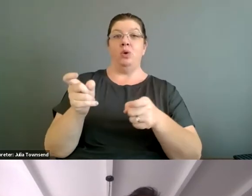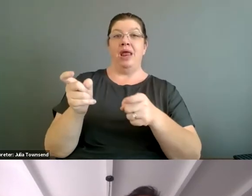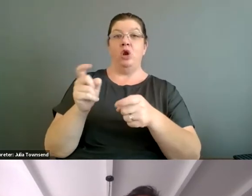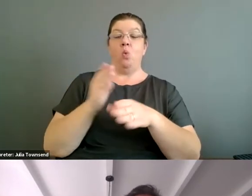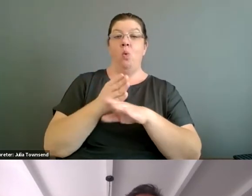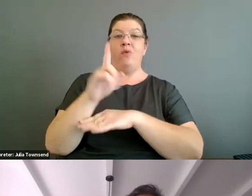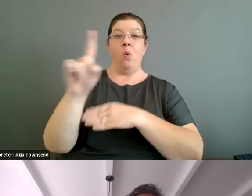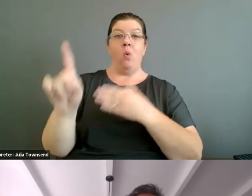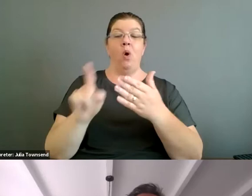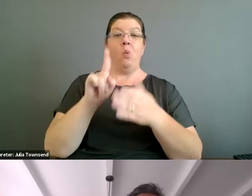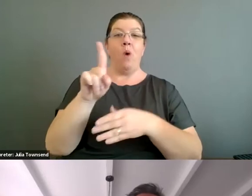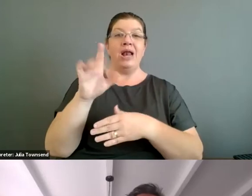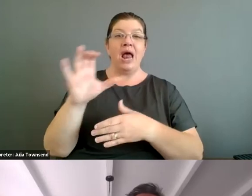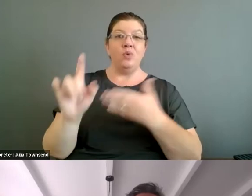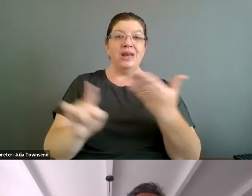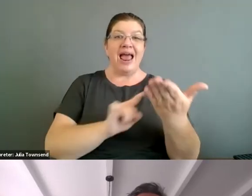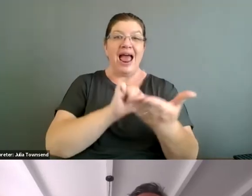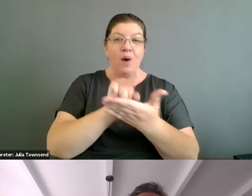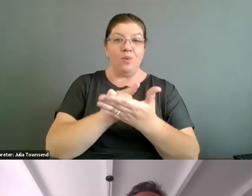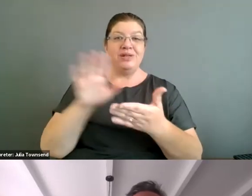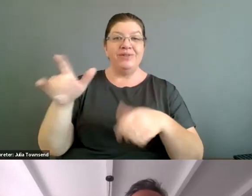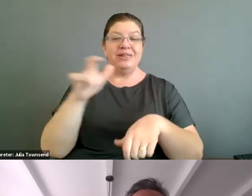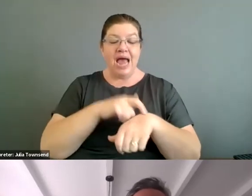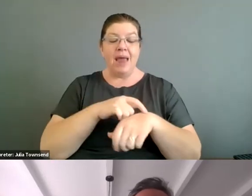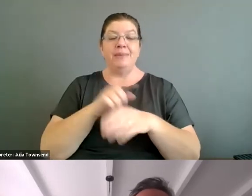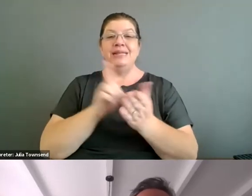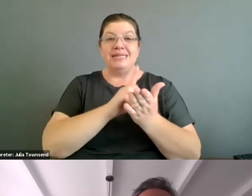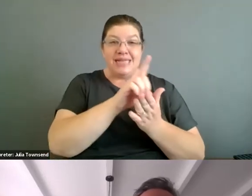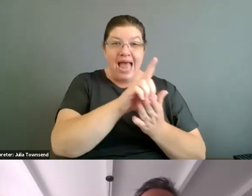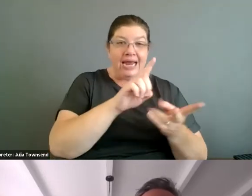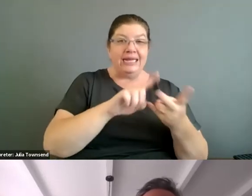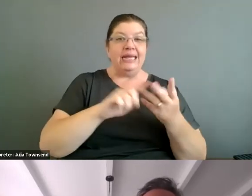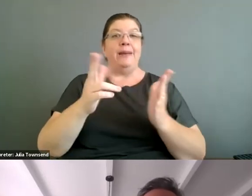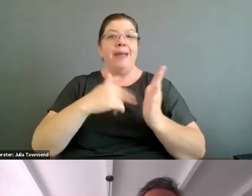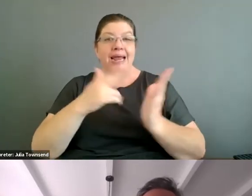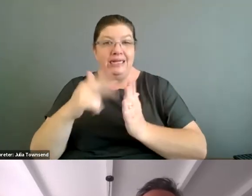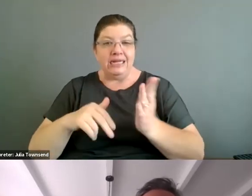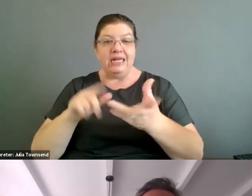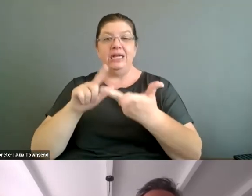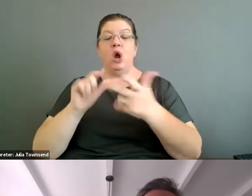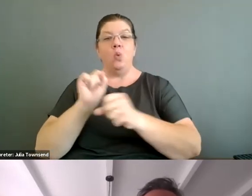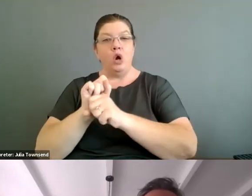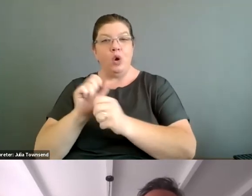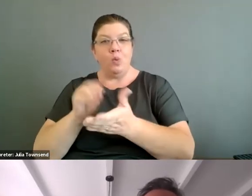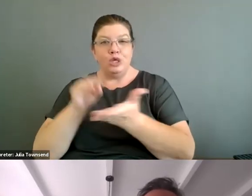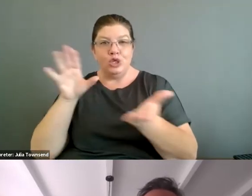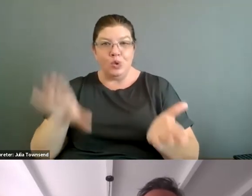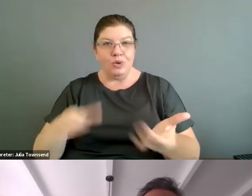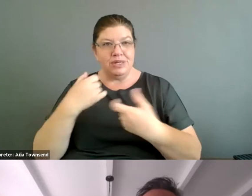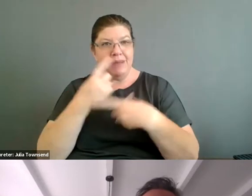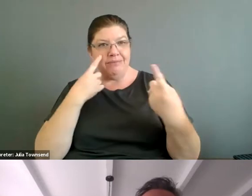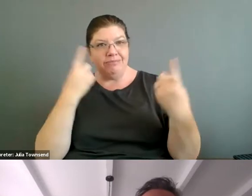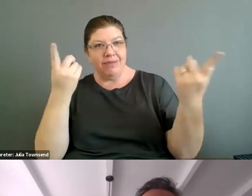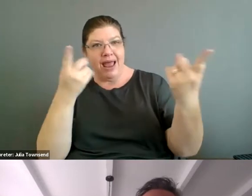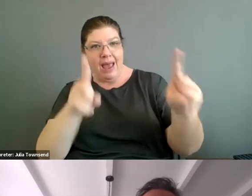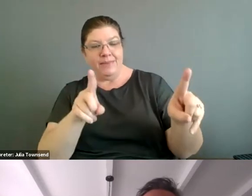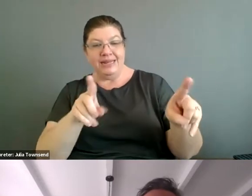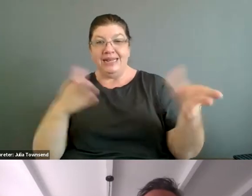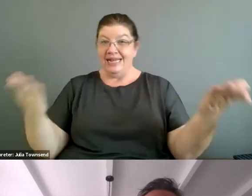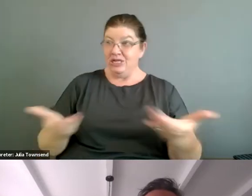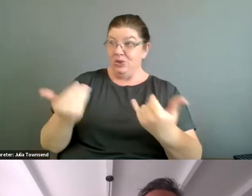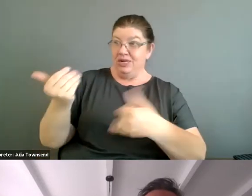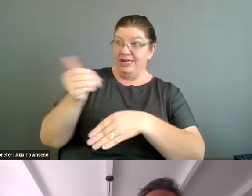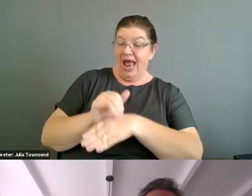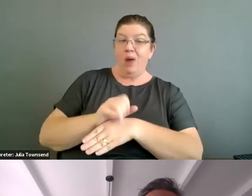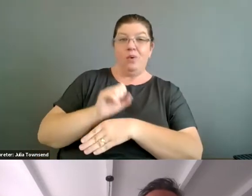time designing and painting and working with students to make this happen. He is with us tonight, and we're going to ask him to